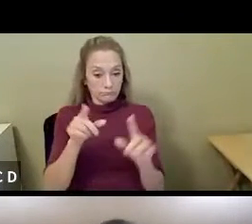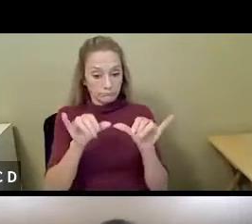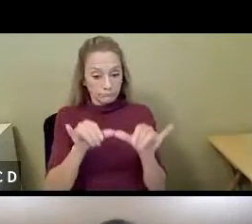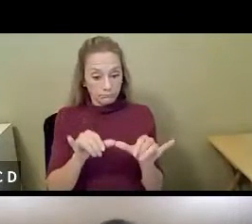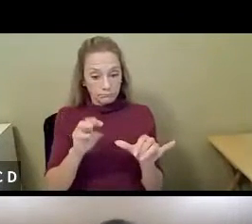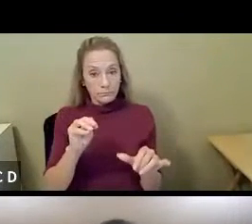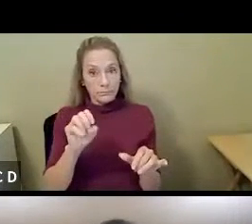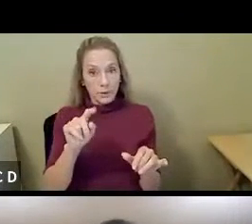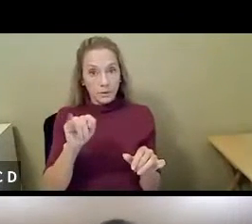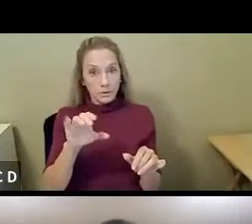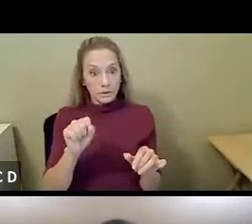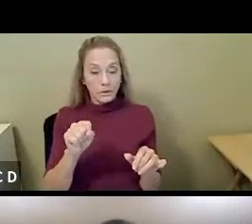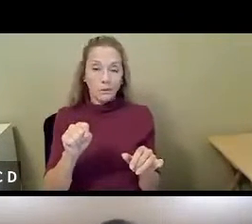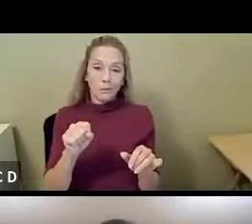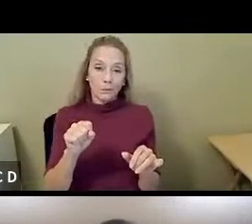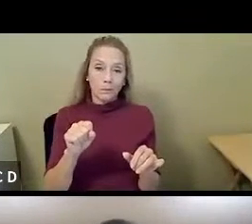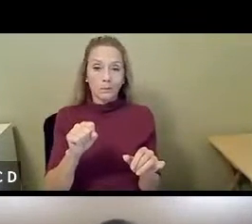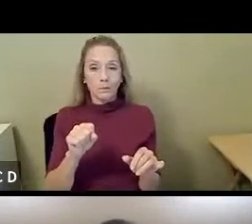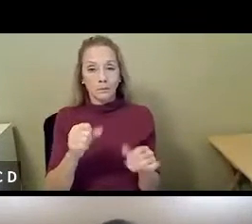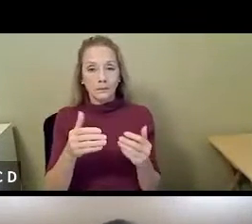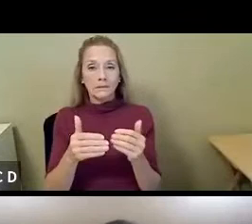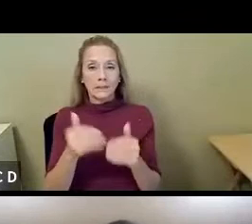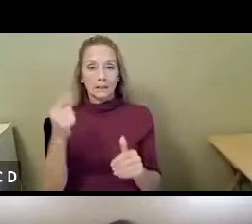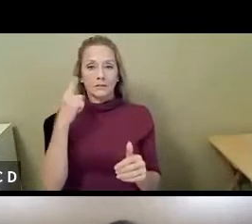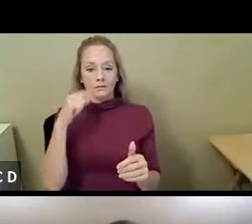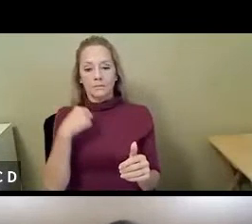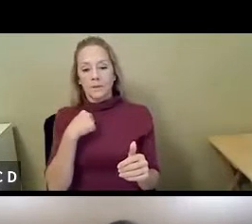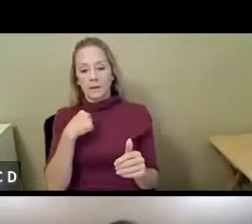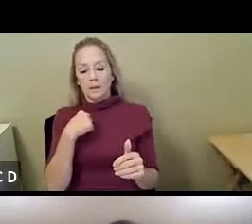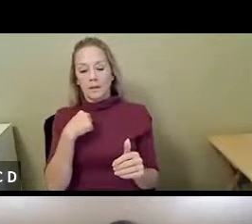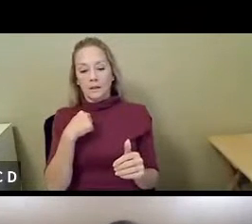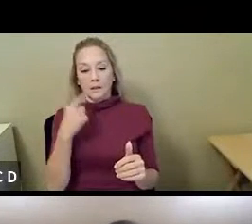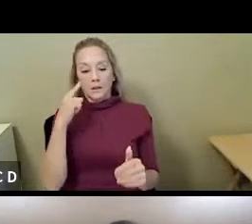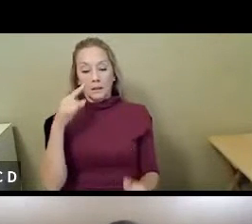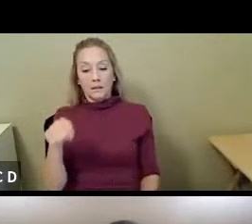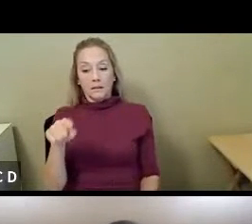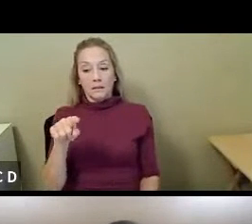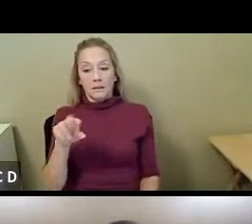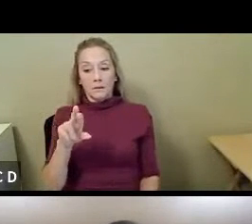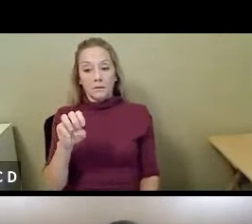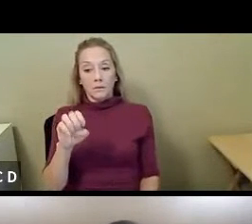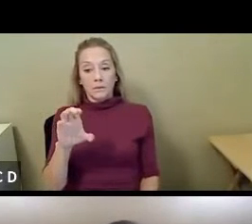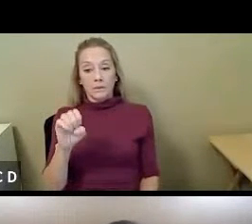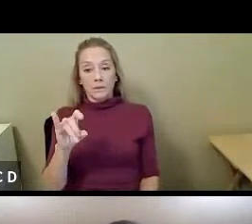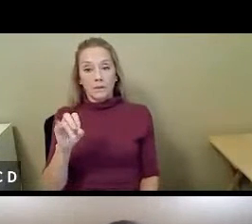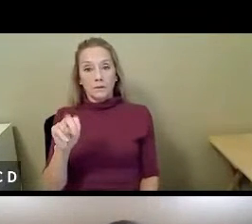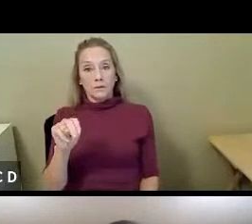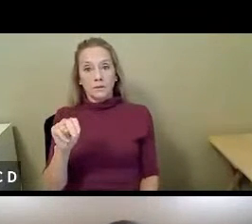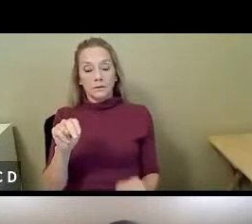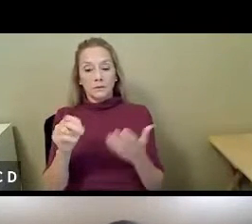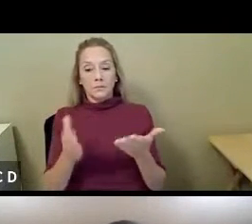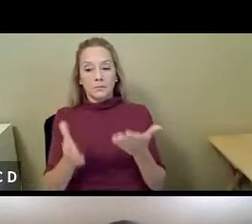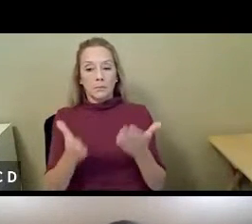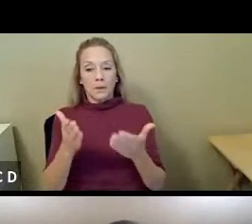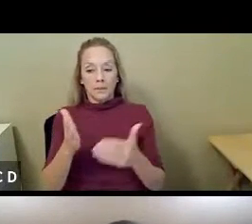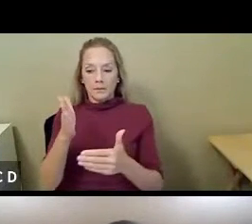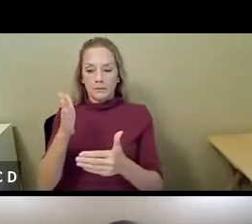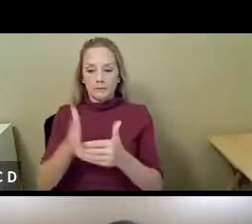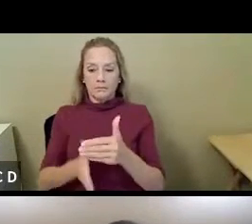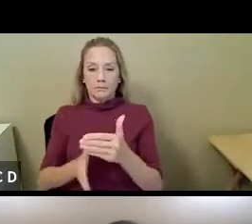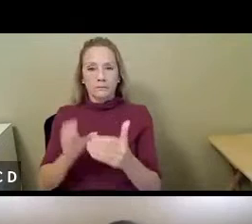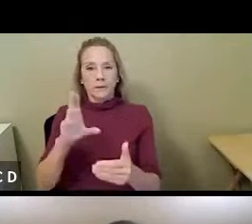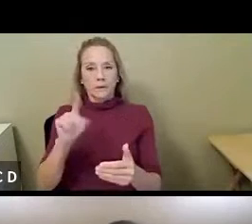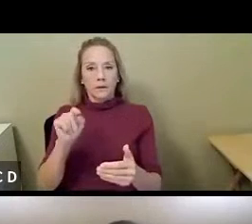I think it's easier for me to think about what the recession cutoffs might be to